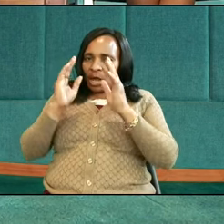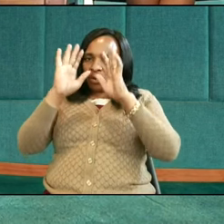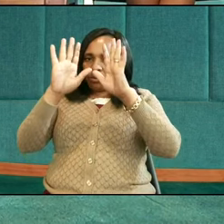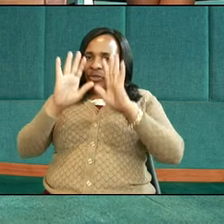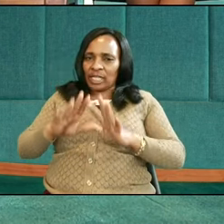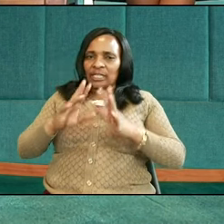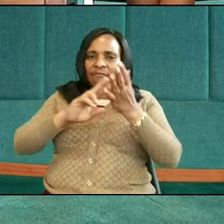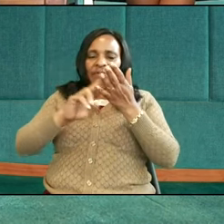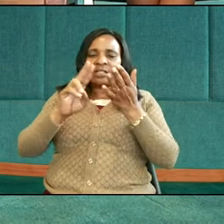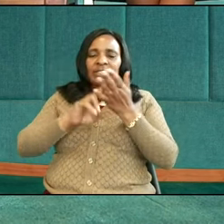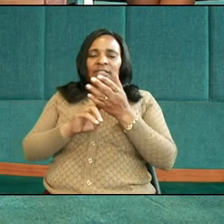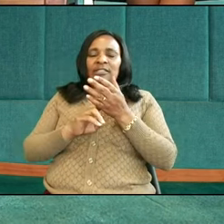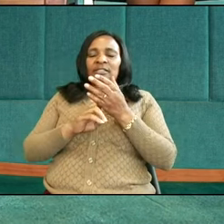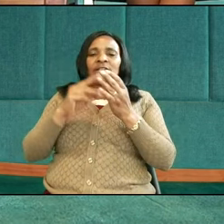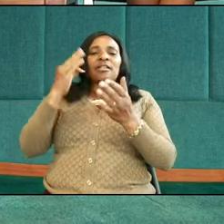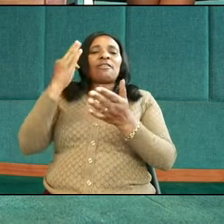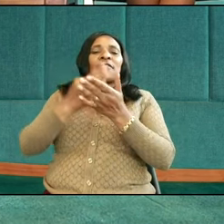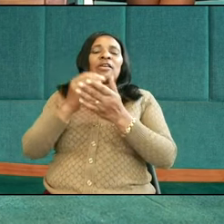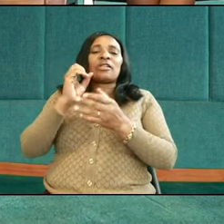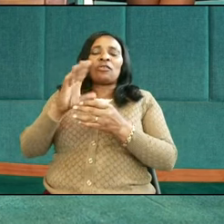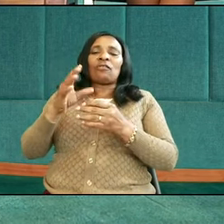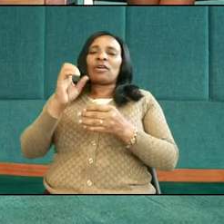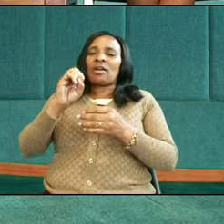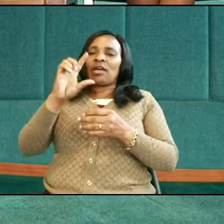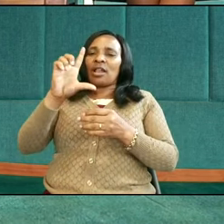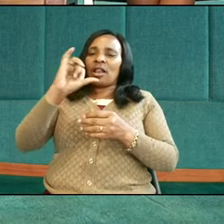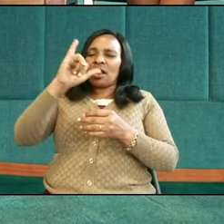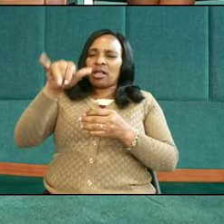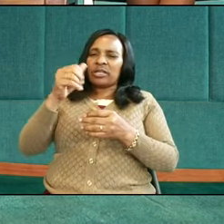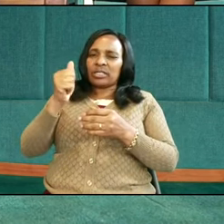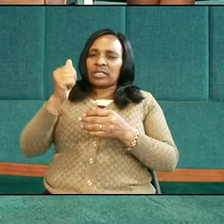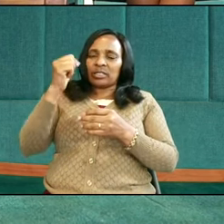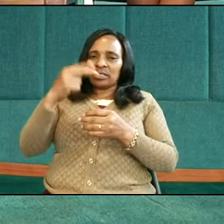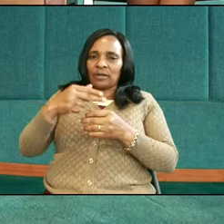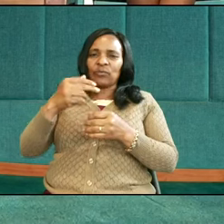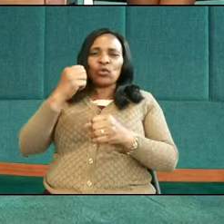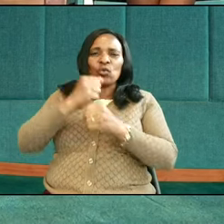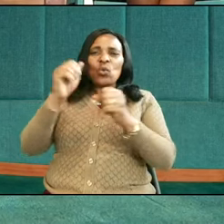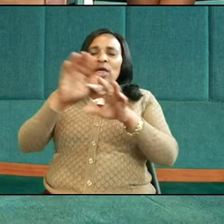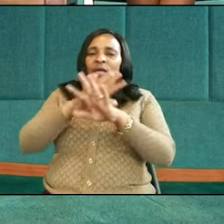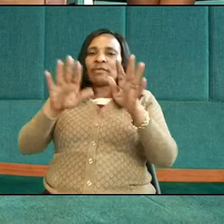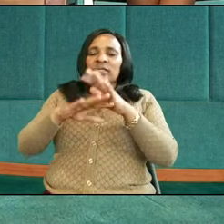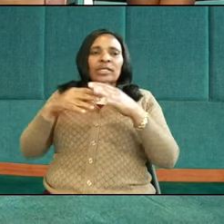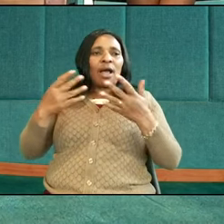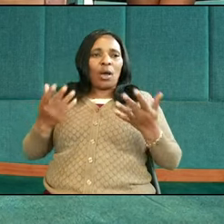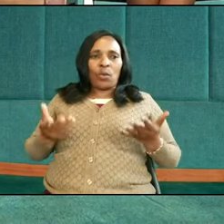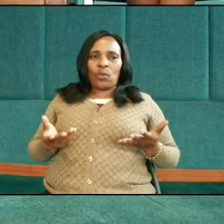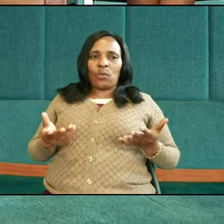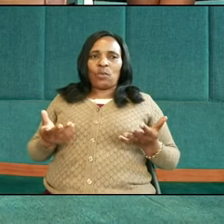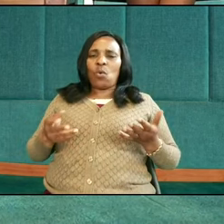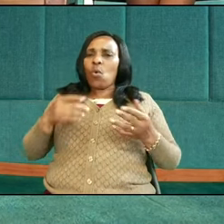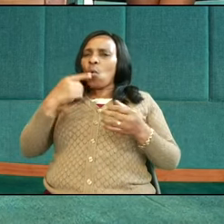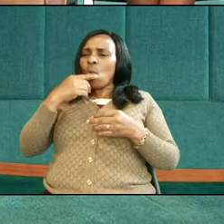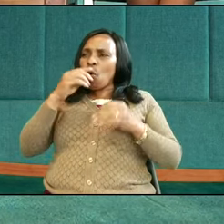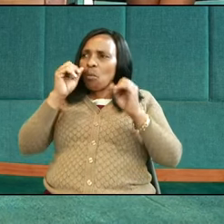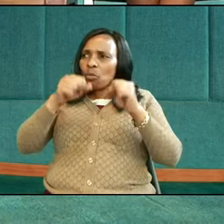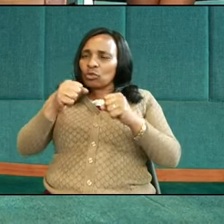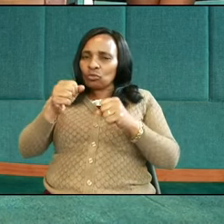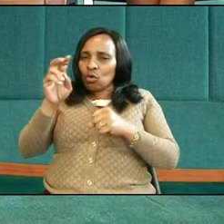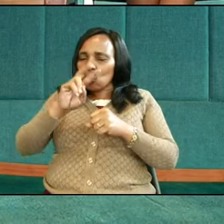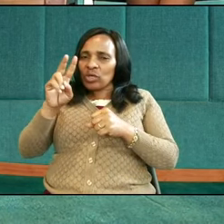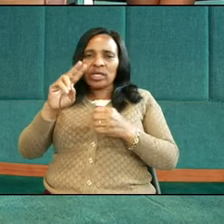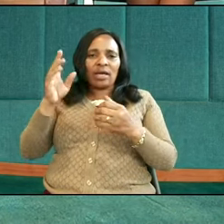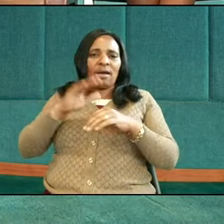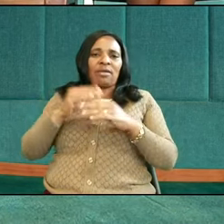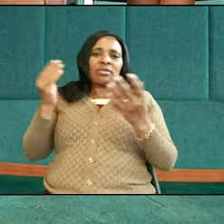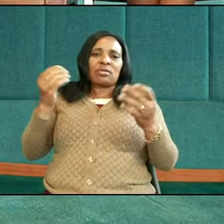looking at the faith of Elijah. How was Elijah able to do all of these things? You know, who was he looking at